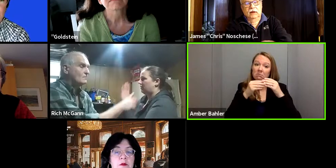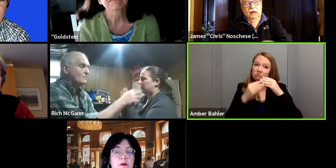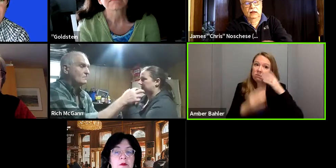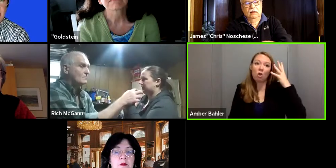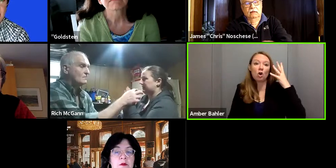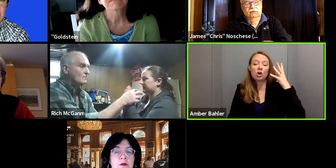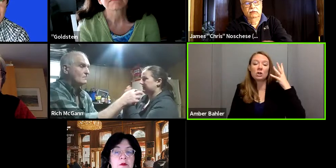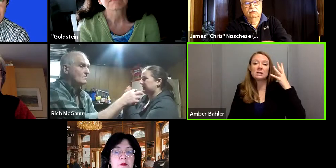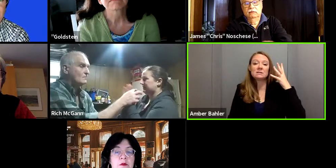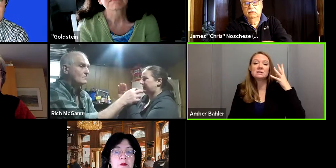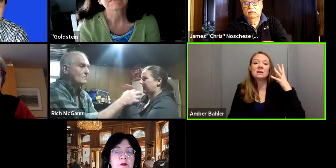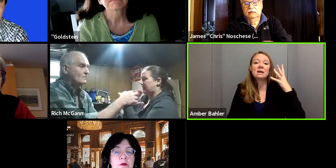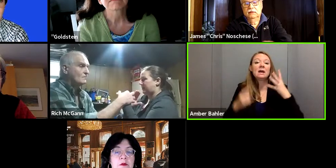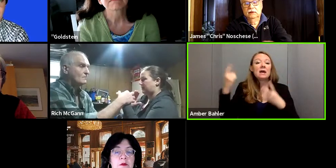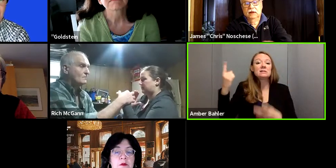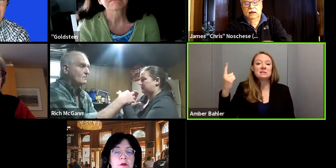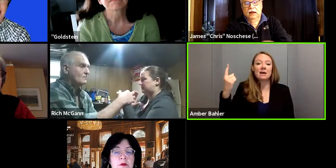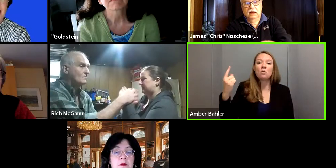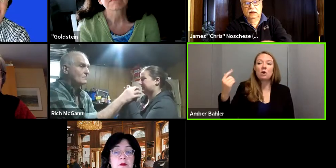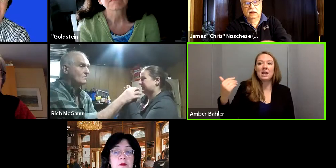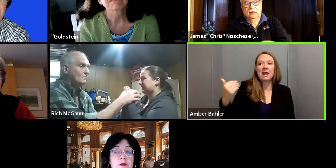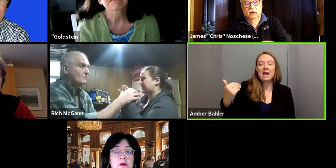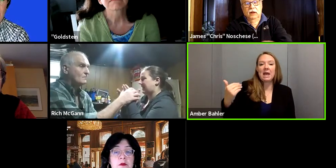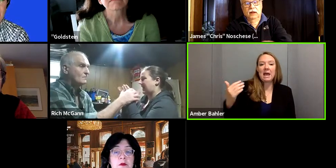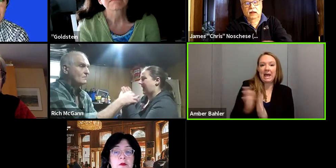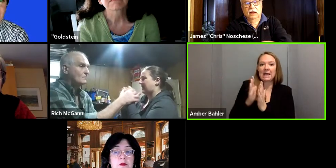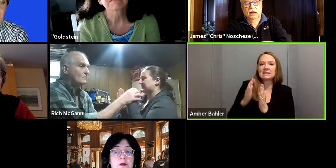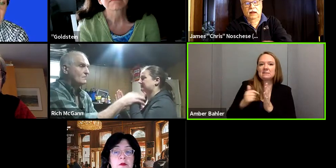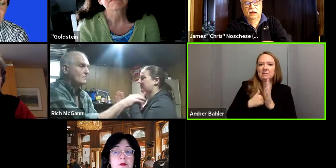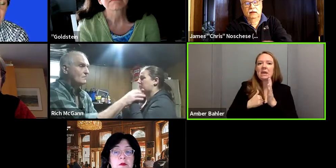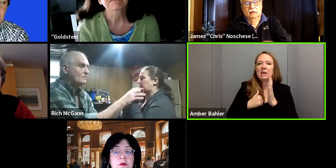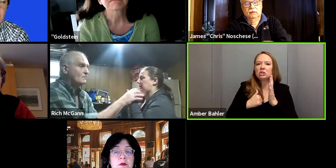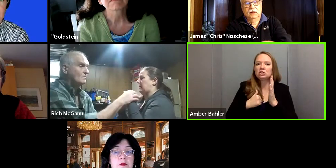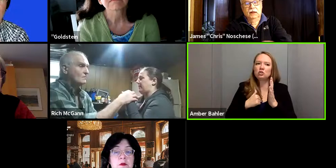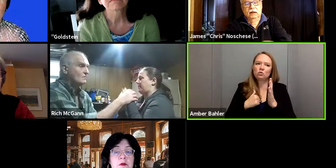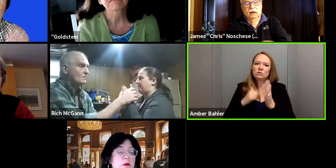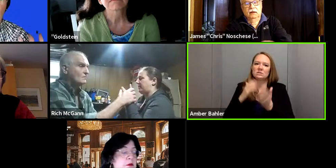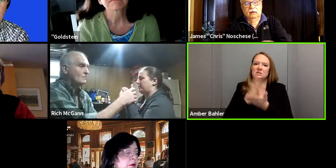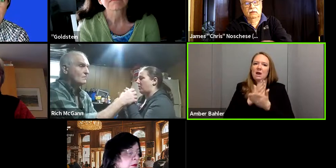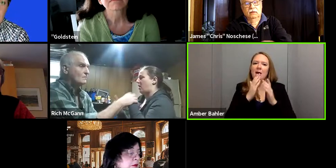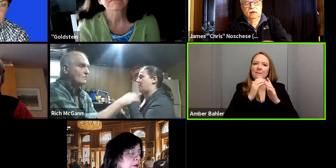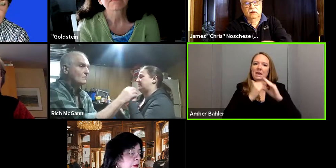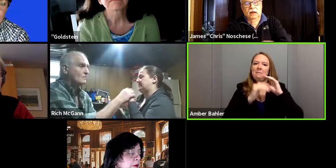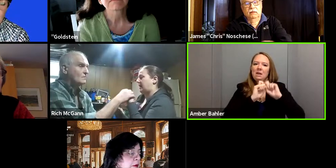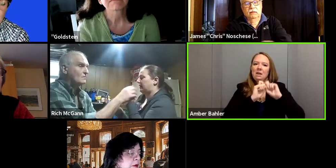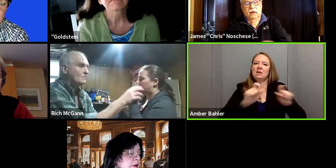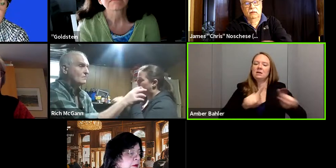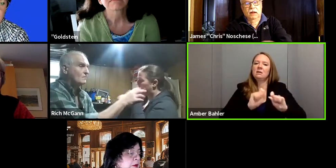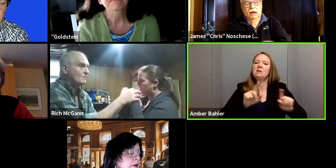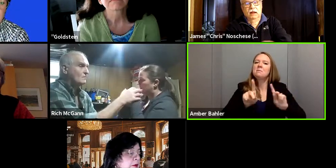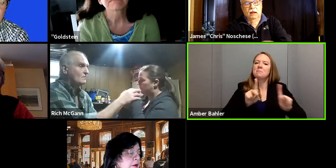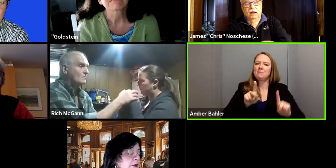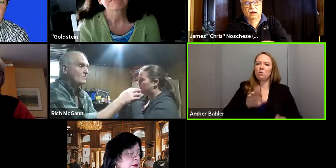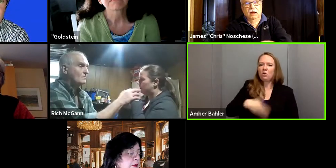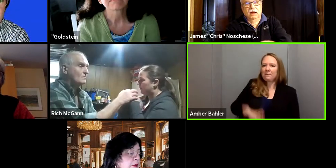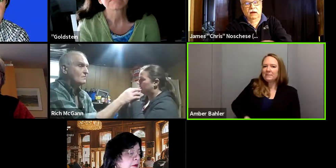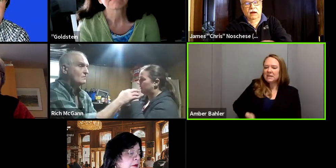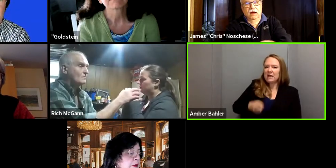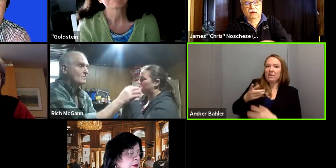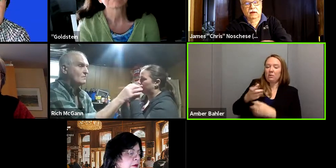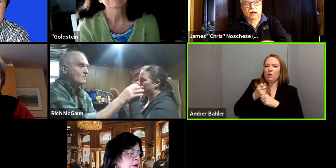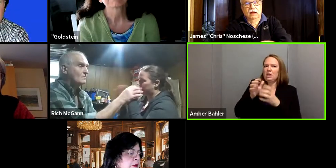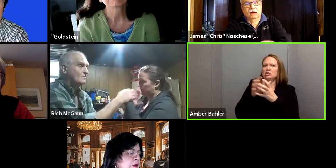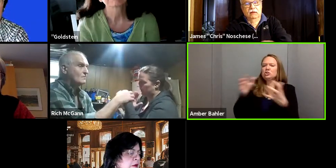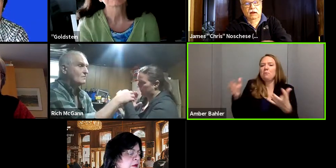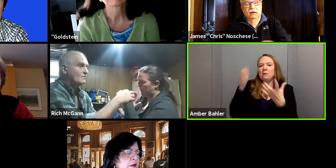I was sort of asked to kind of pare it down a little bit because people were kind of getting angry that they were getting so much information from